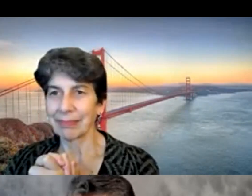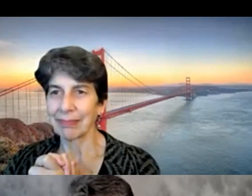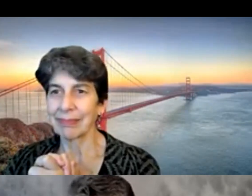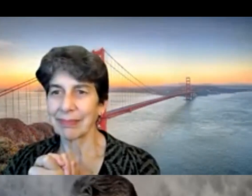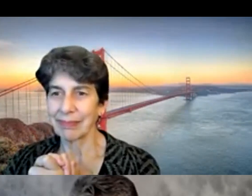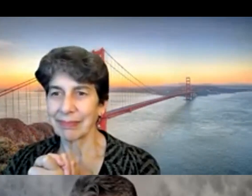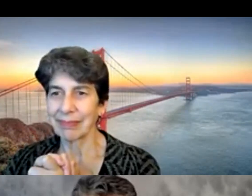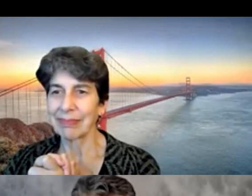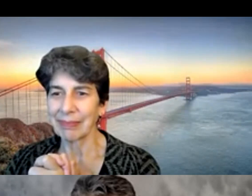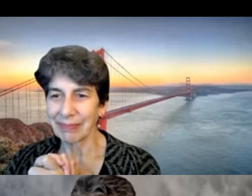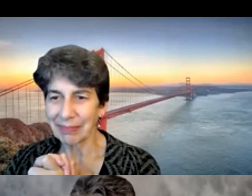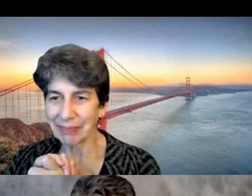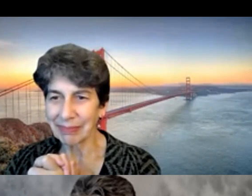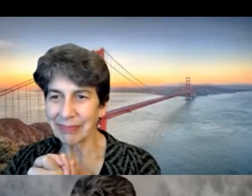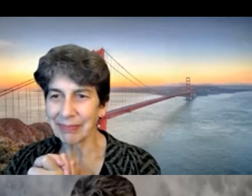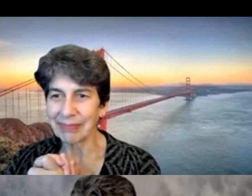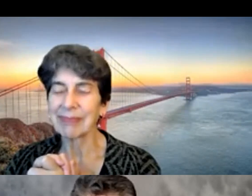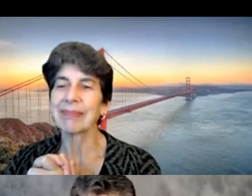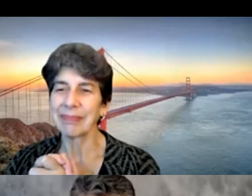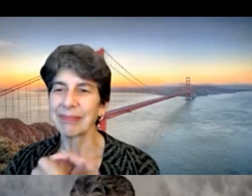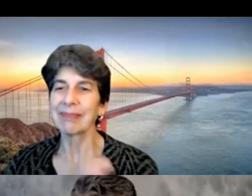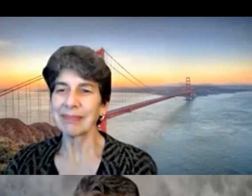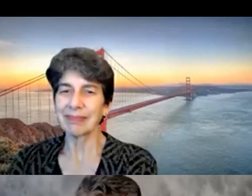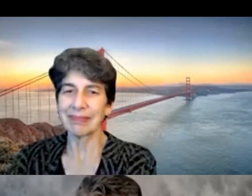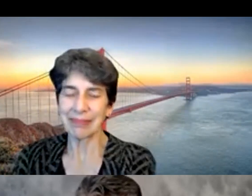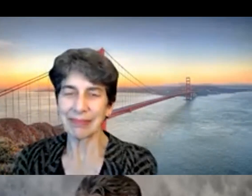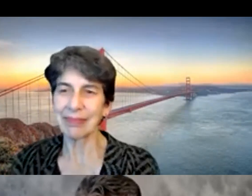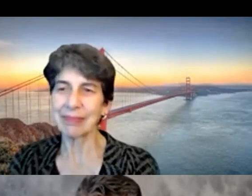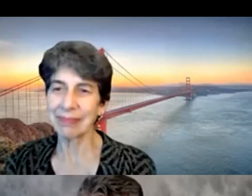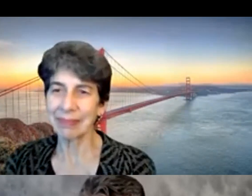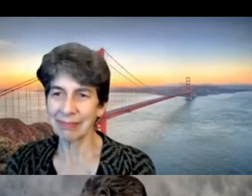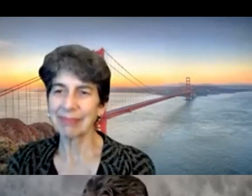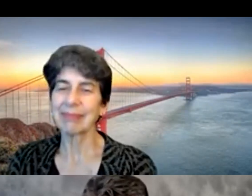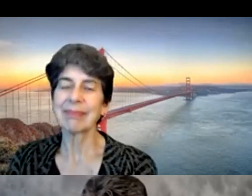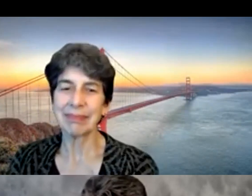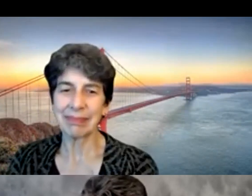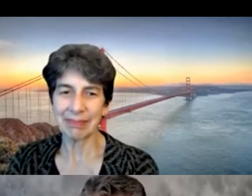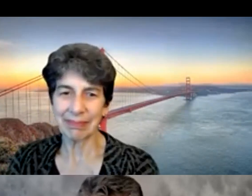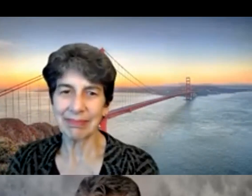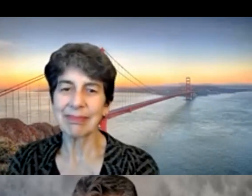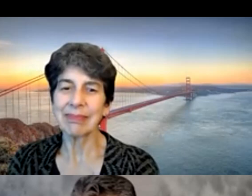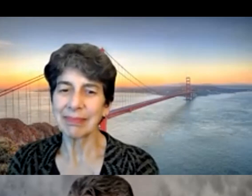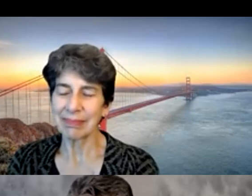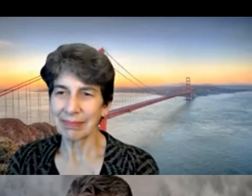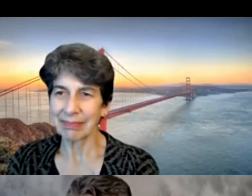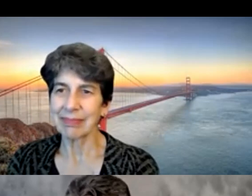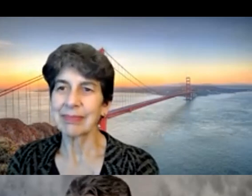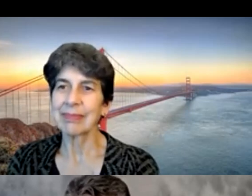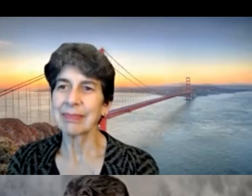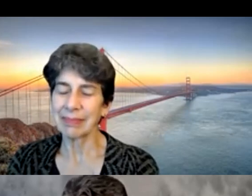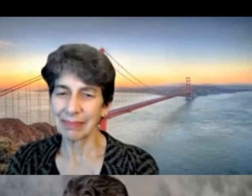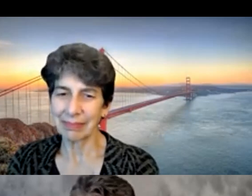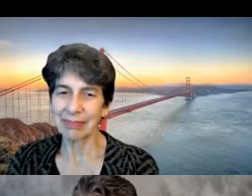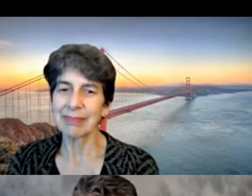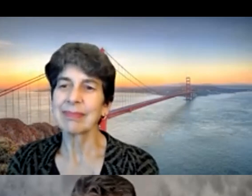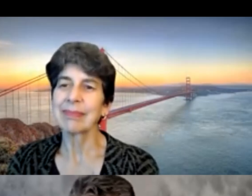Kim Johnson from CDSS. I just also wanted to lift up both Claire's comments in the chat and thank Connie for her raising her issues. And we're glad to